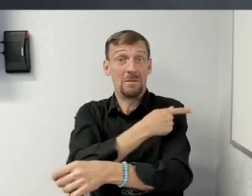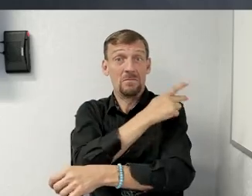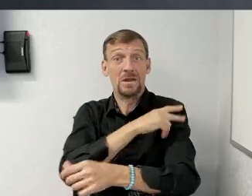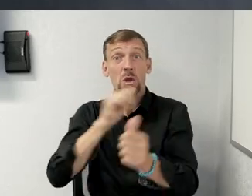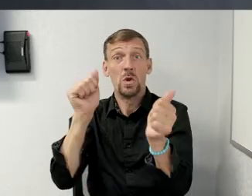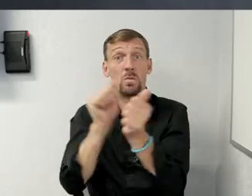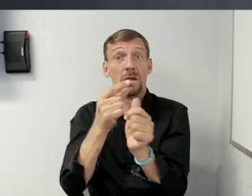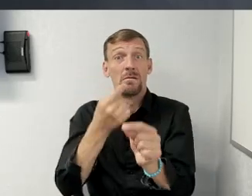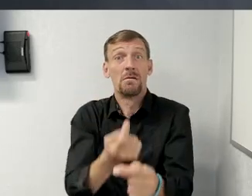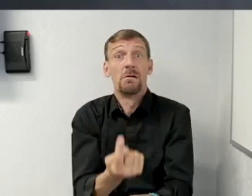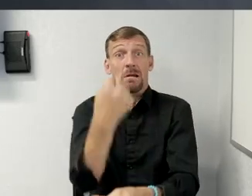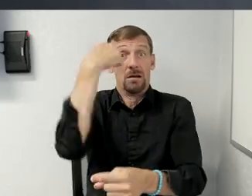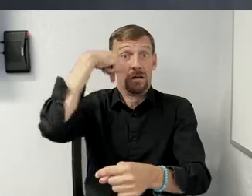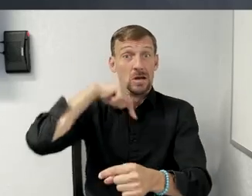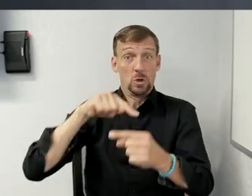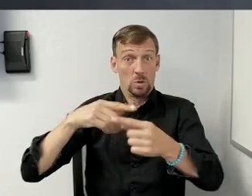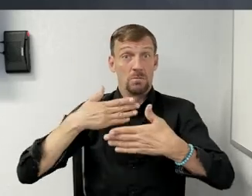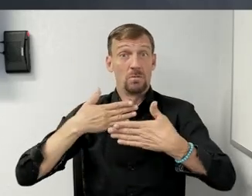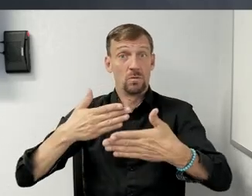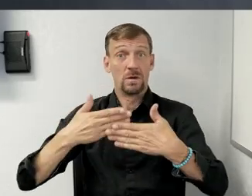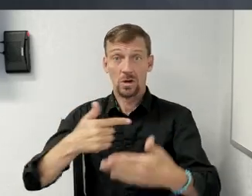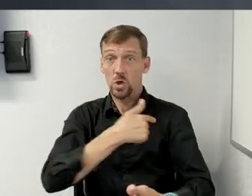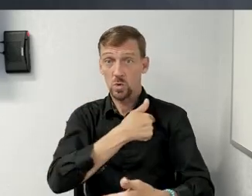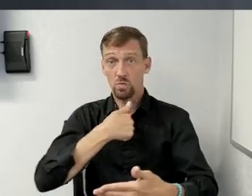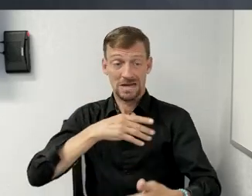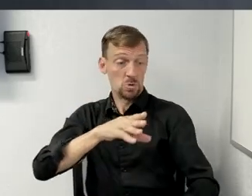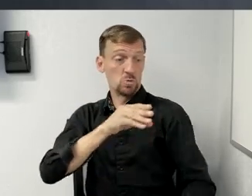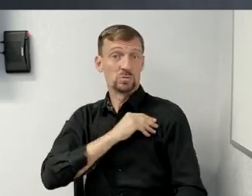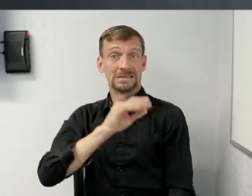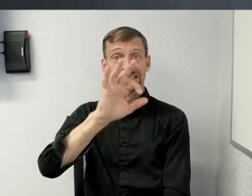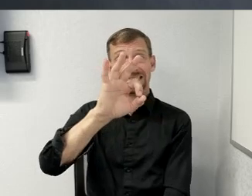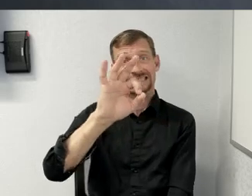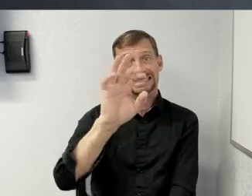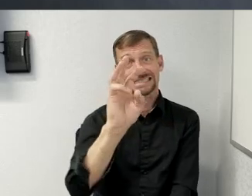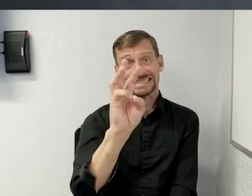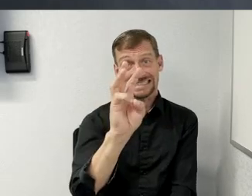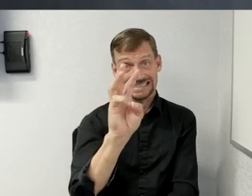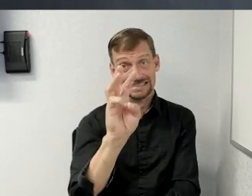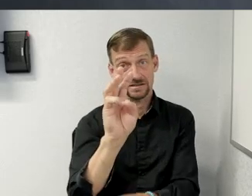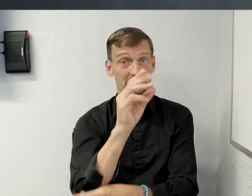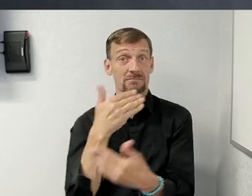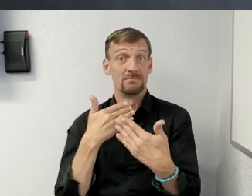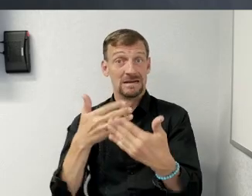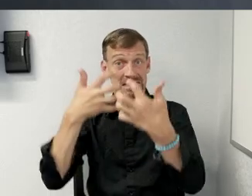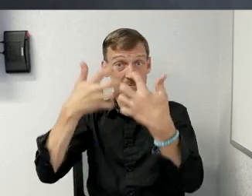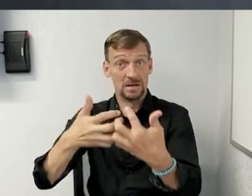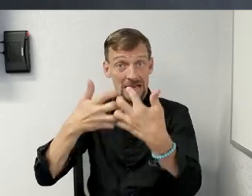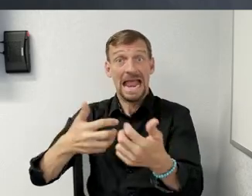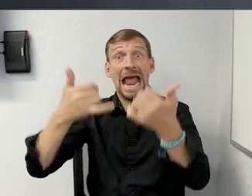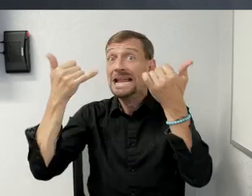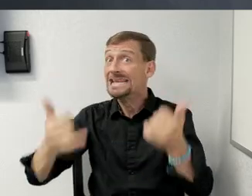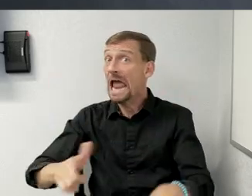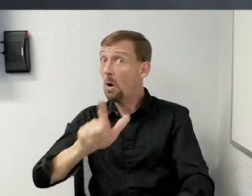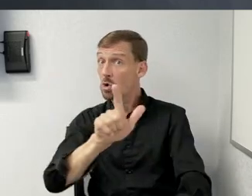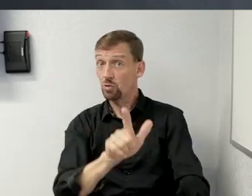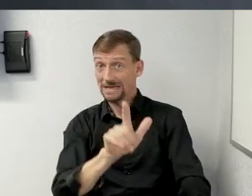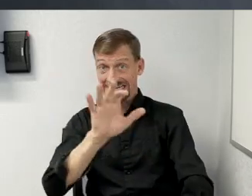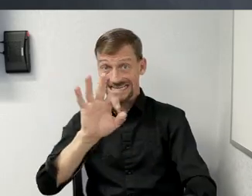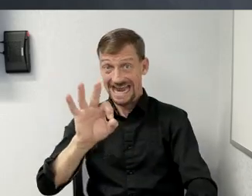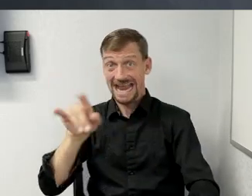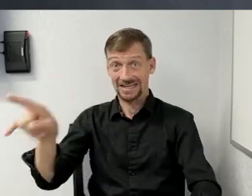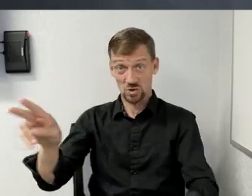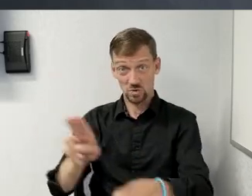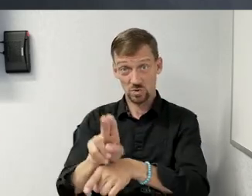this pandemic. We own 96 ventilators. Right now, 29 are in use. Again, a few of